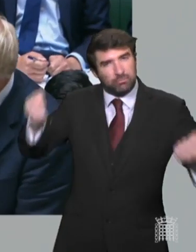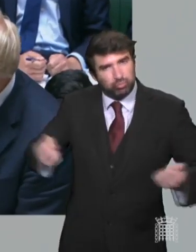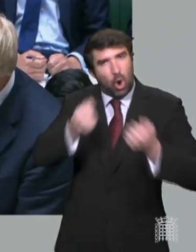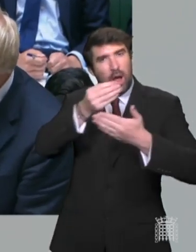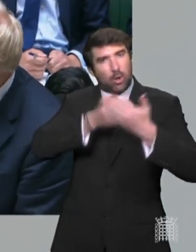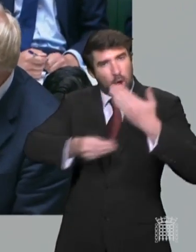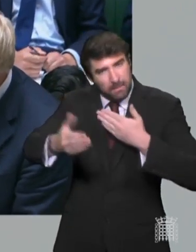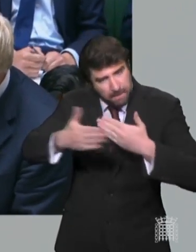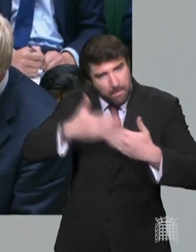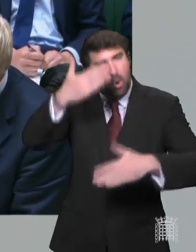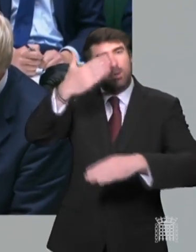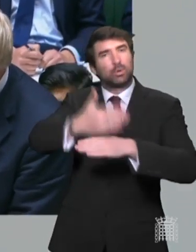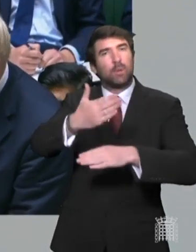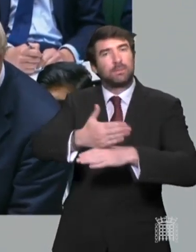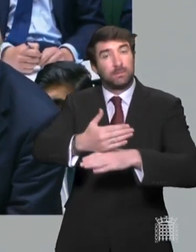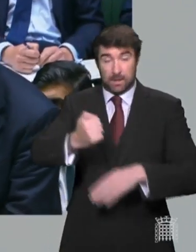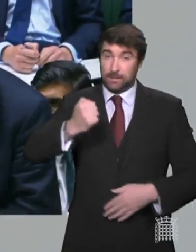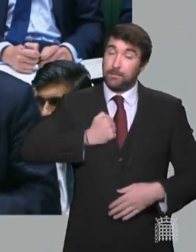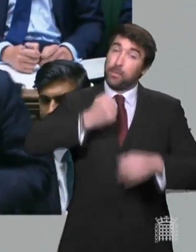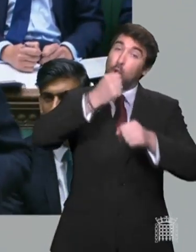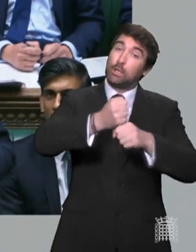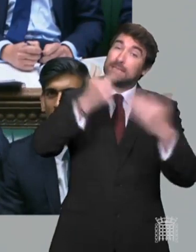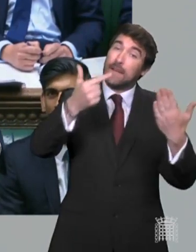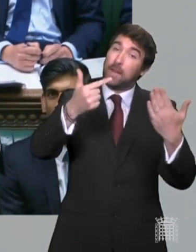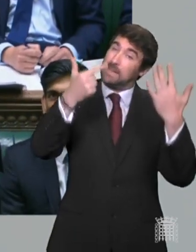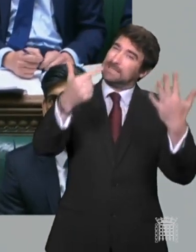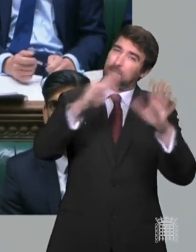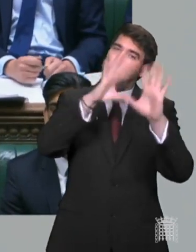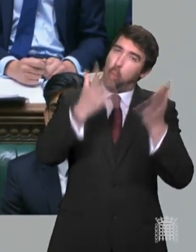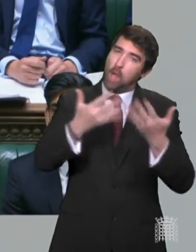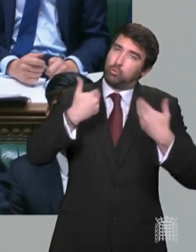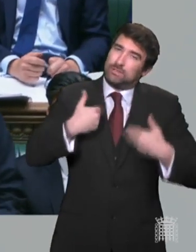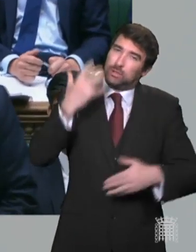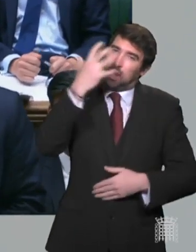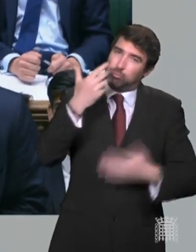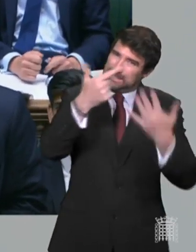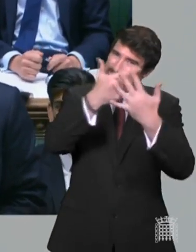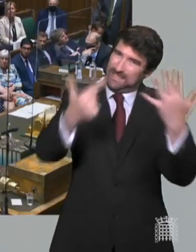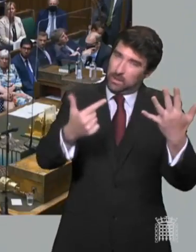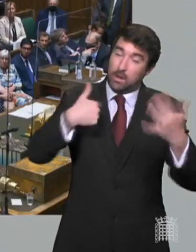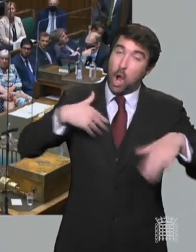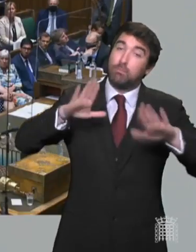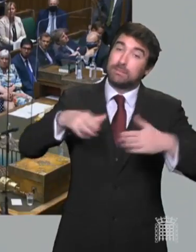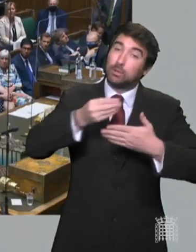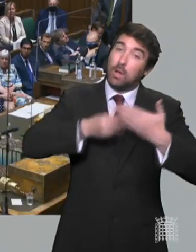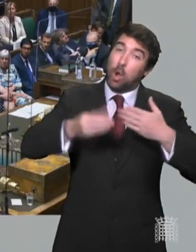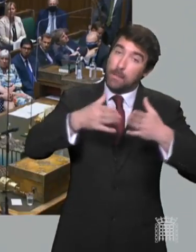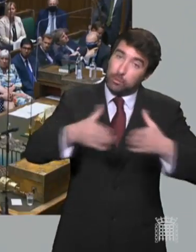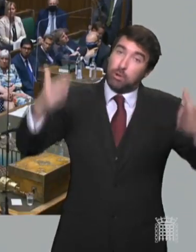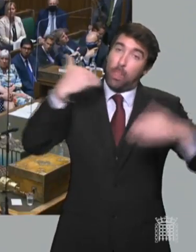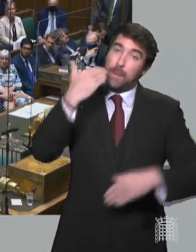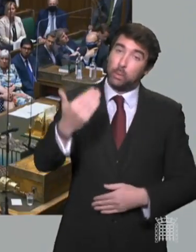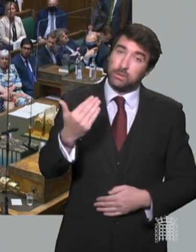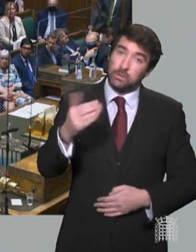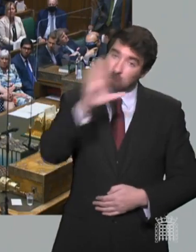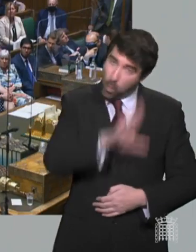had the fastest vaccine rollout and the fastest opening up of any comparable country, Mr. Speaker. And never forget that he would have kept